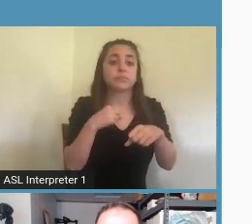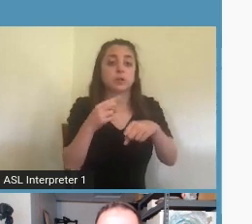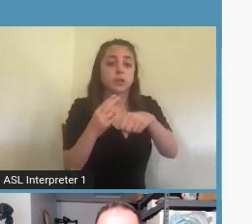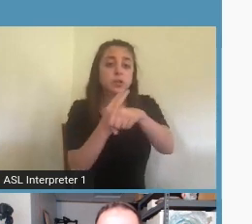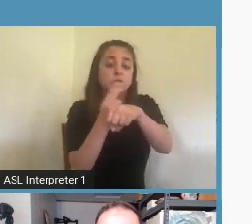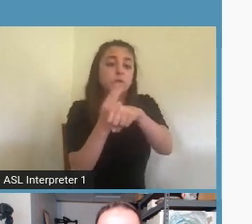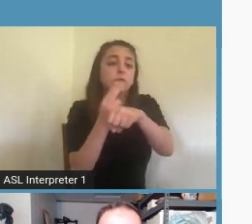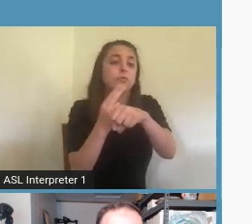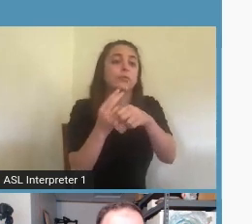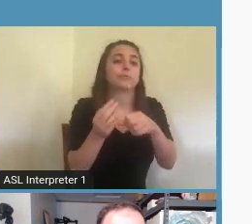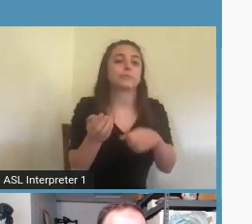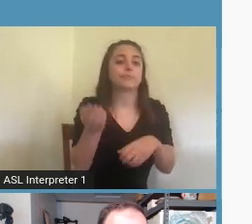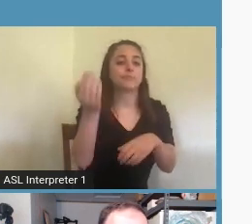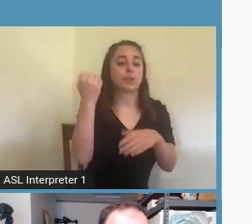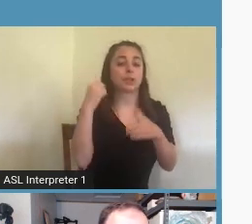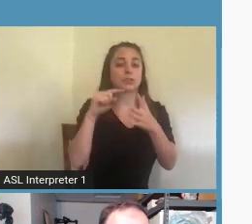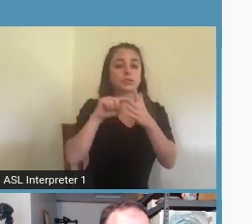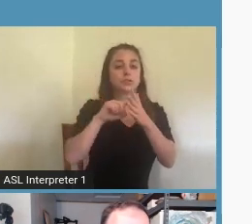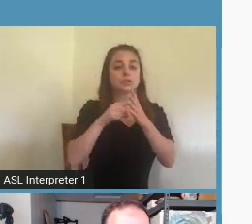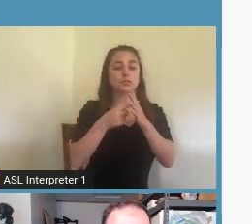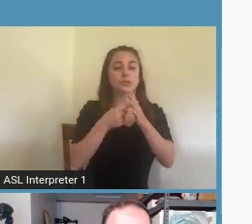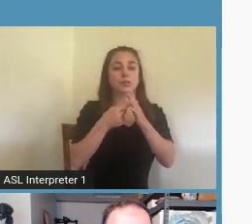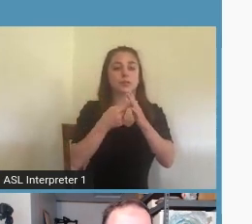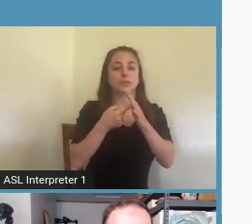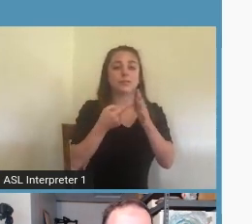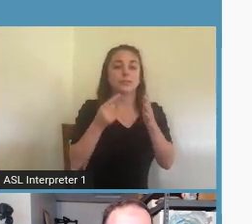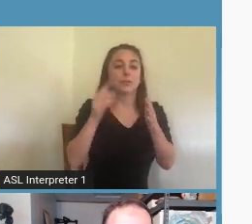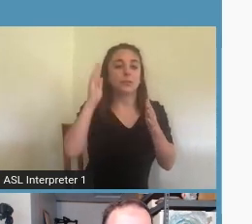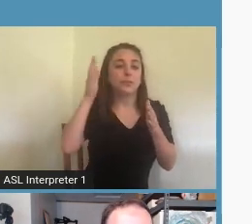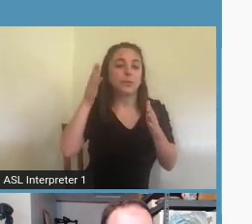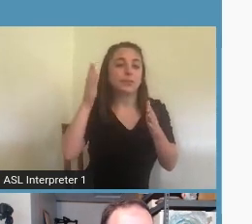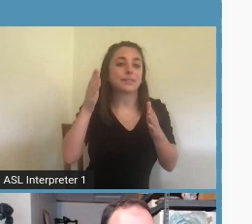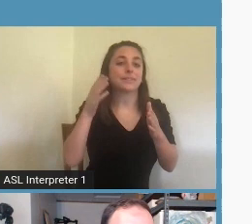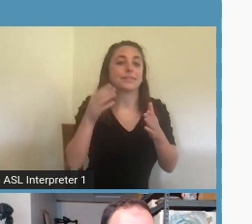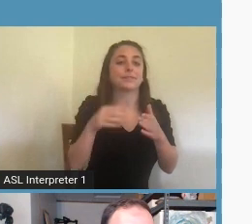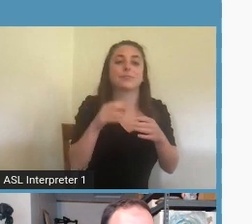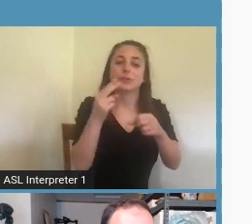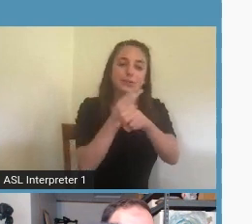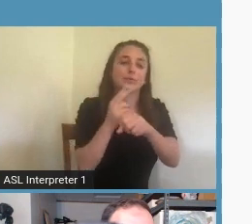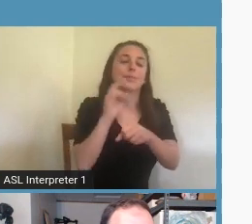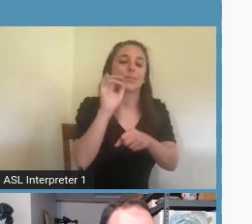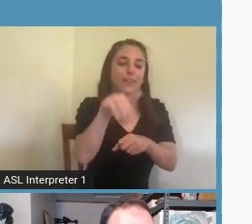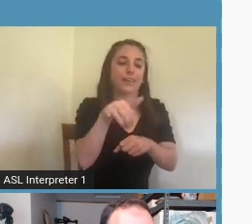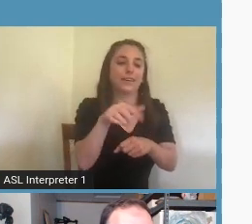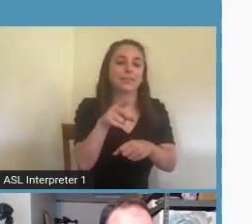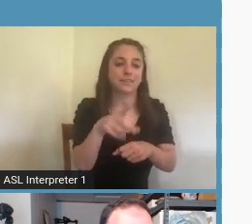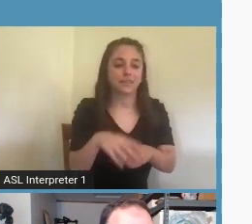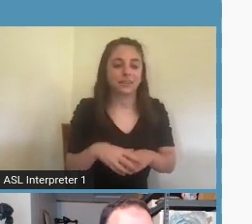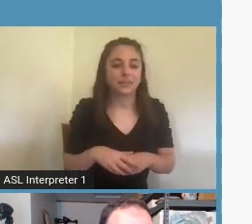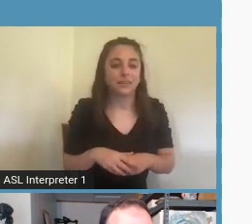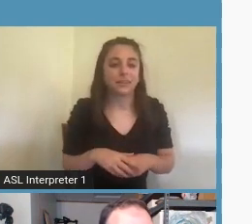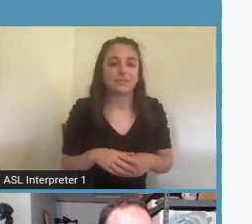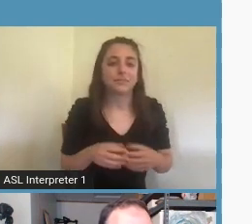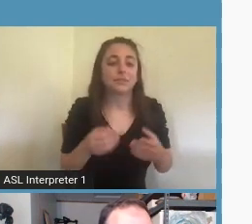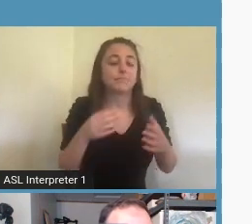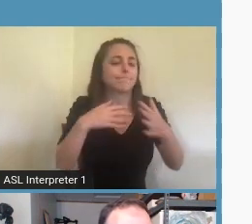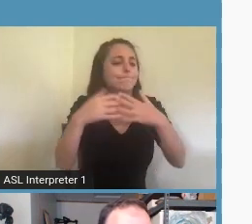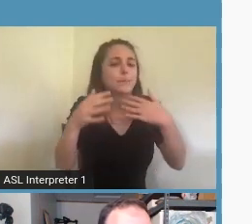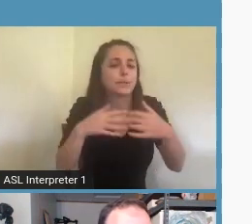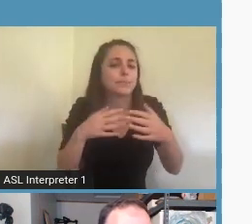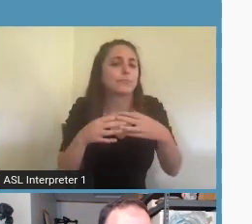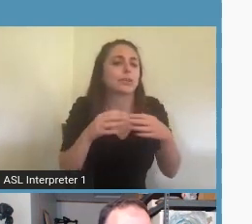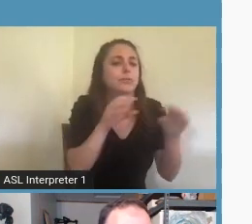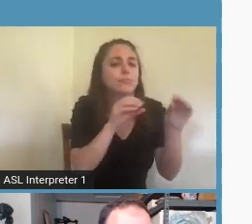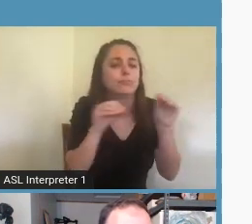video at the beginning, Music at the Museum, I'll try and hold this close up to the camera. No matter how I move, it